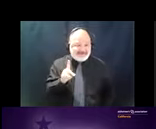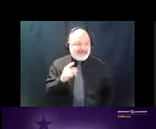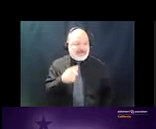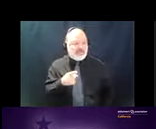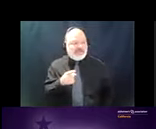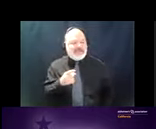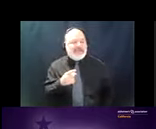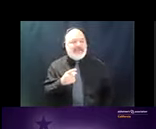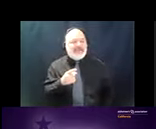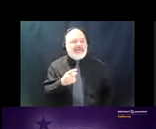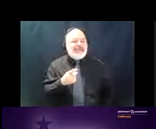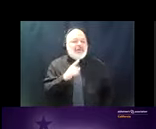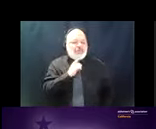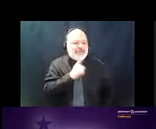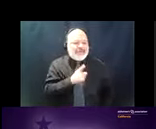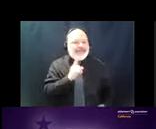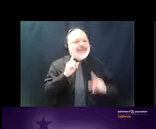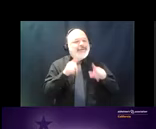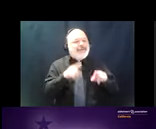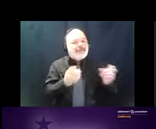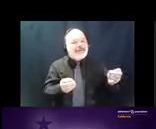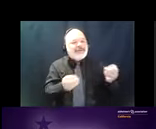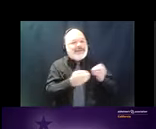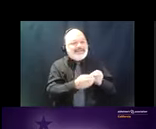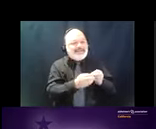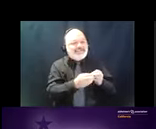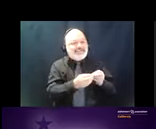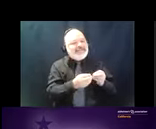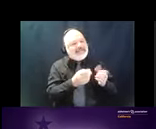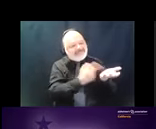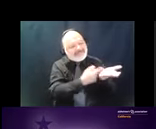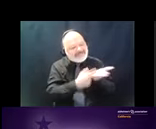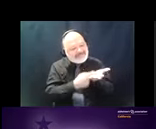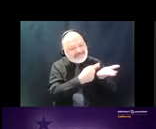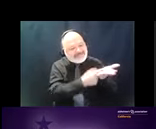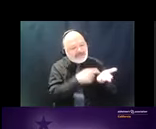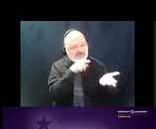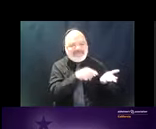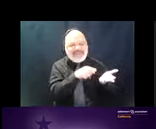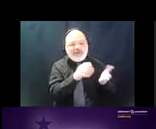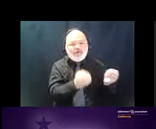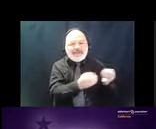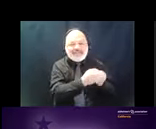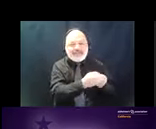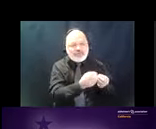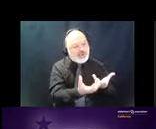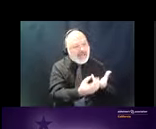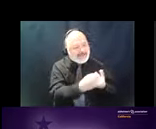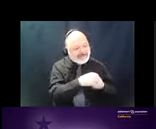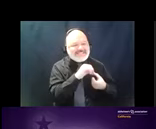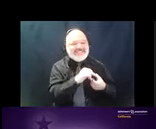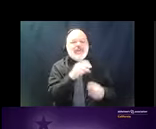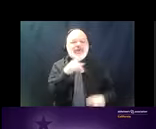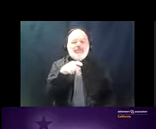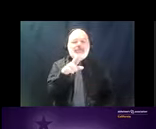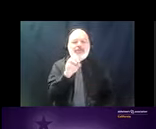success here, is to really go for an organization and to have conversations with organizations that embrace this promotor model.